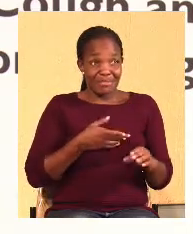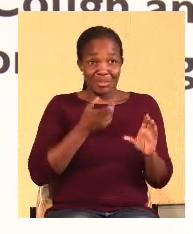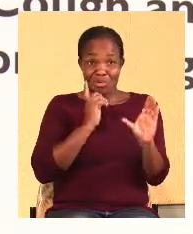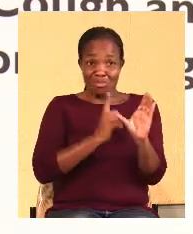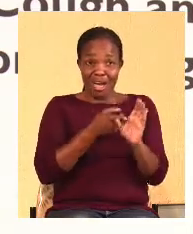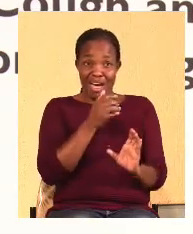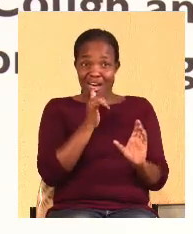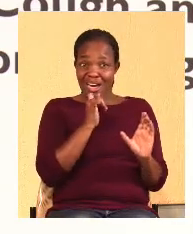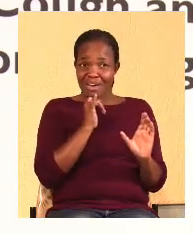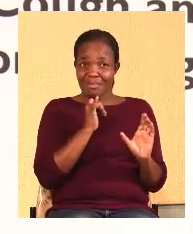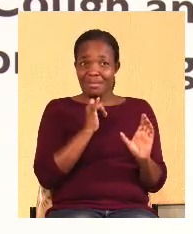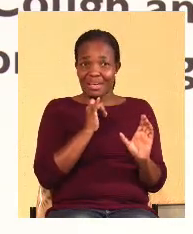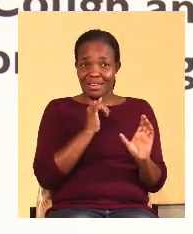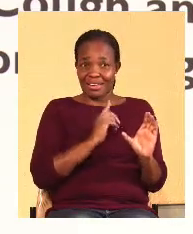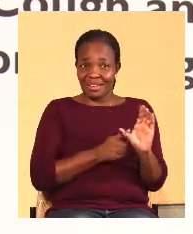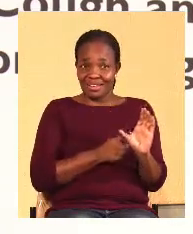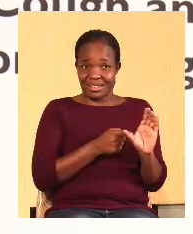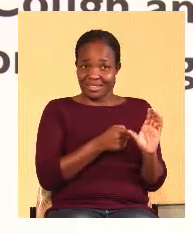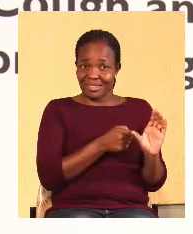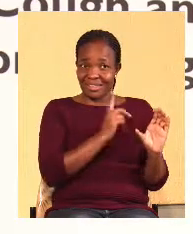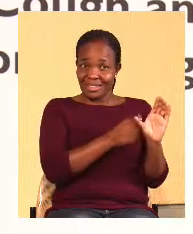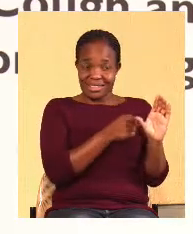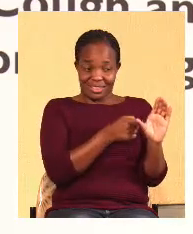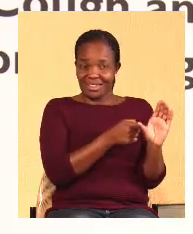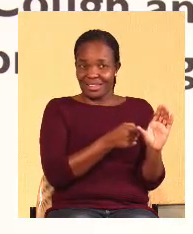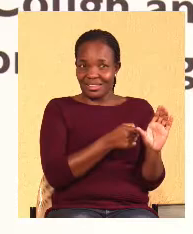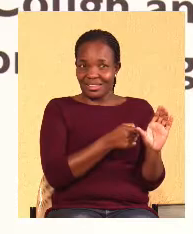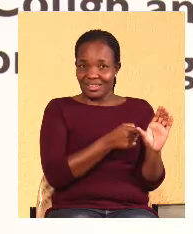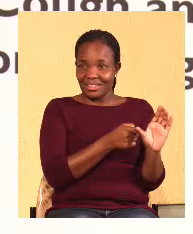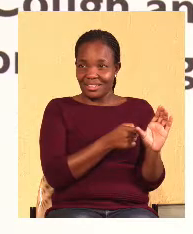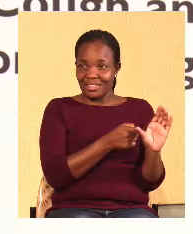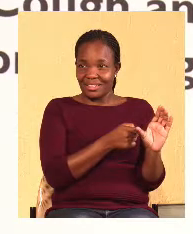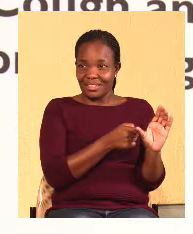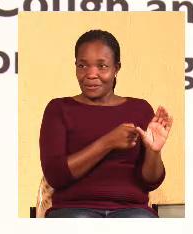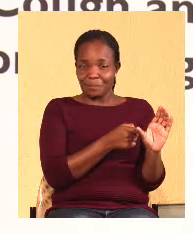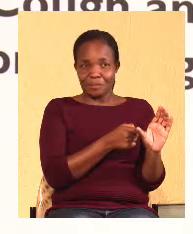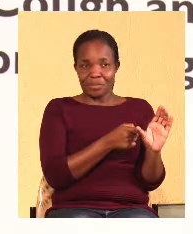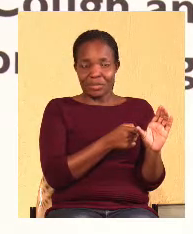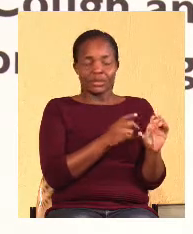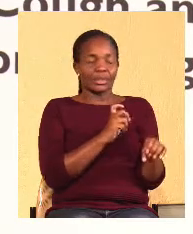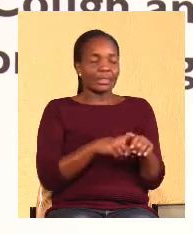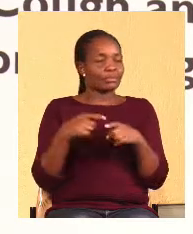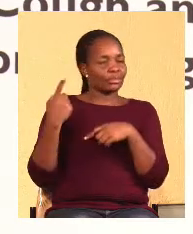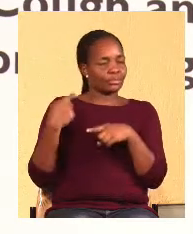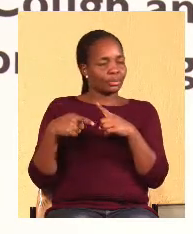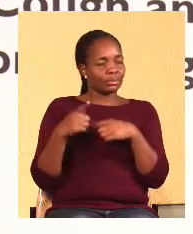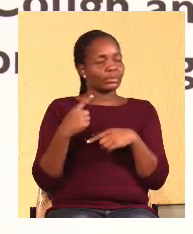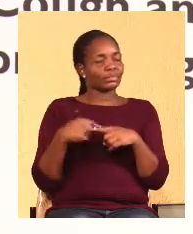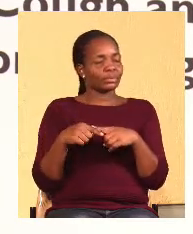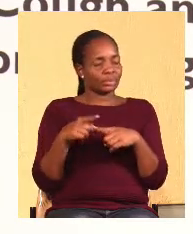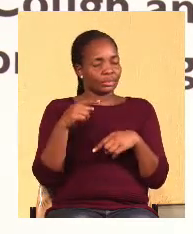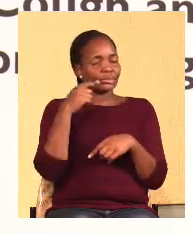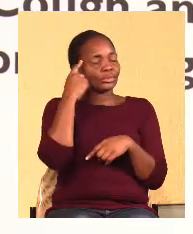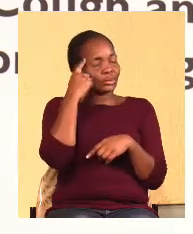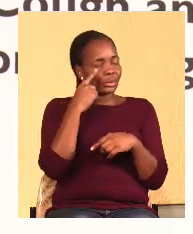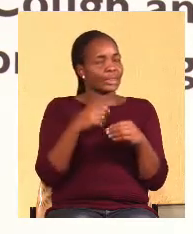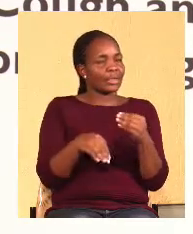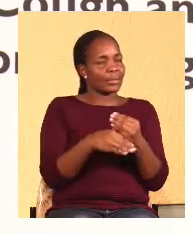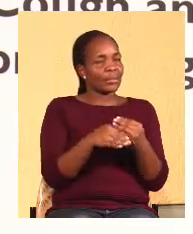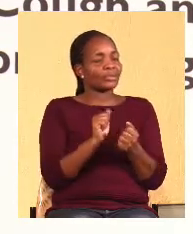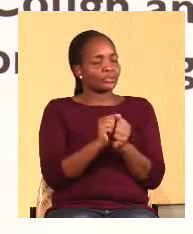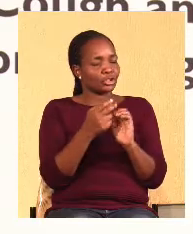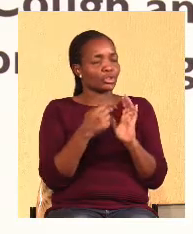within the ambit of what is alcohol or what is liquor. And so when we were amending, we thought, okay, the best way